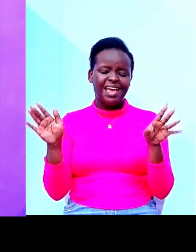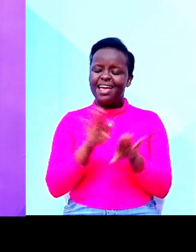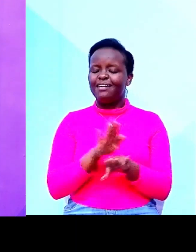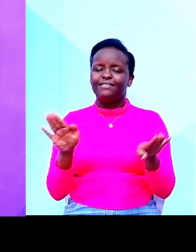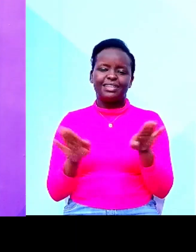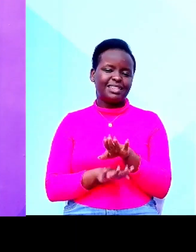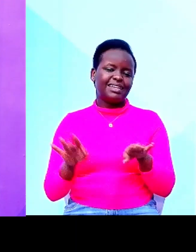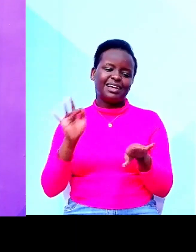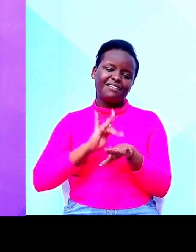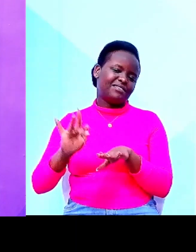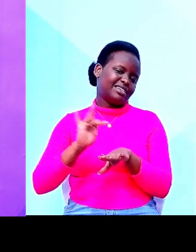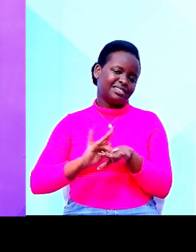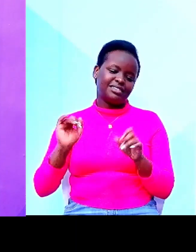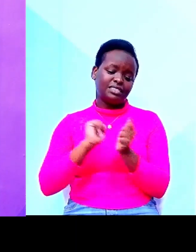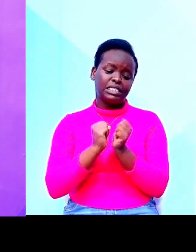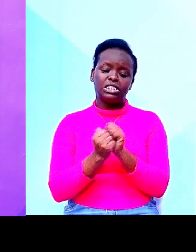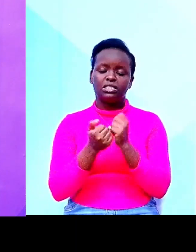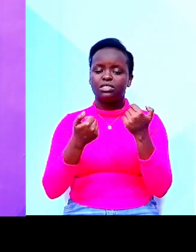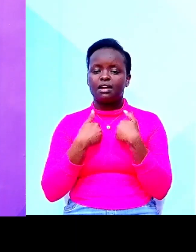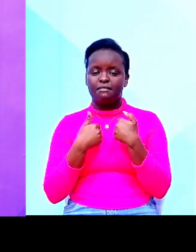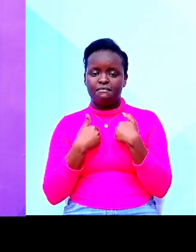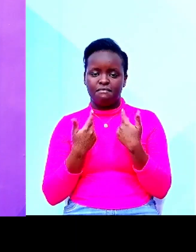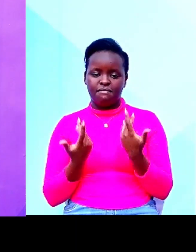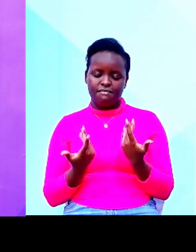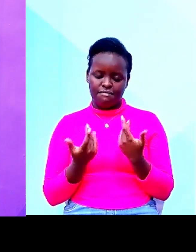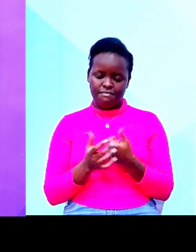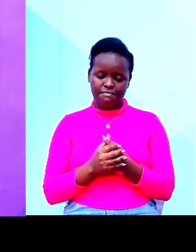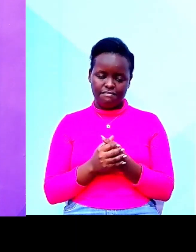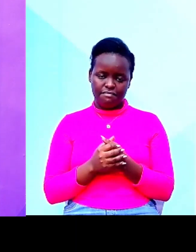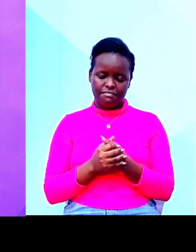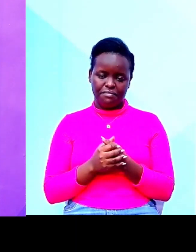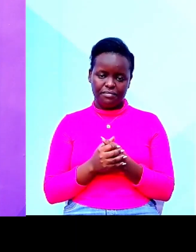Everything changed, and